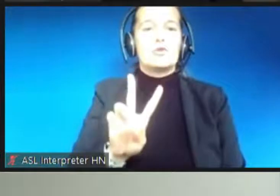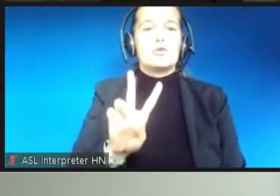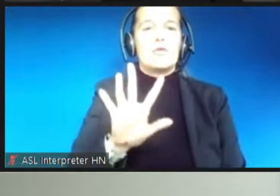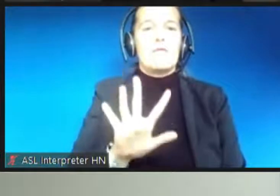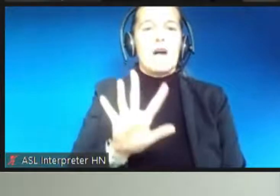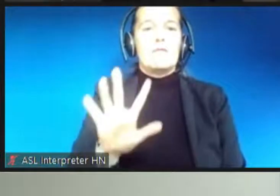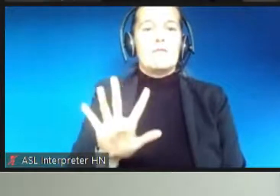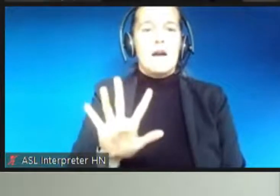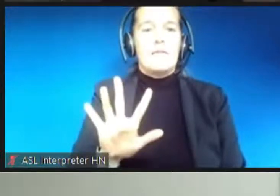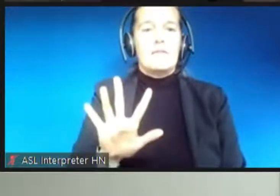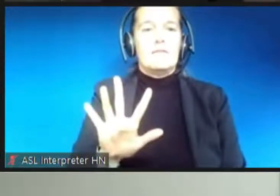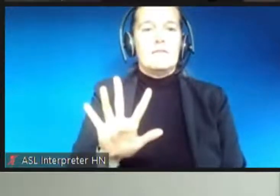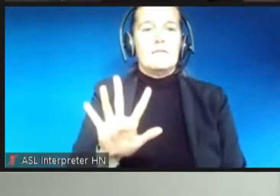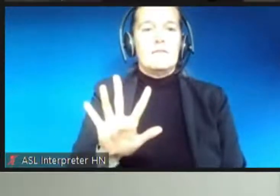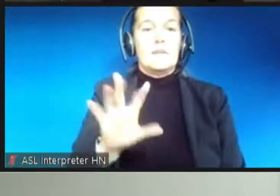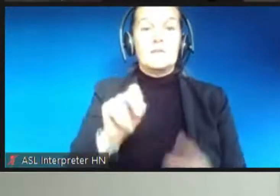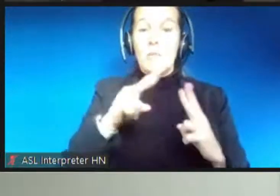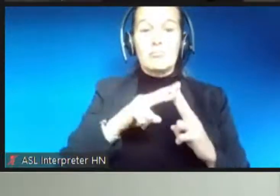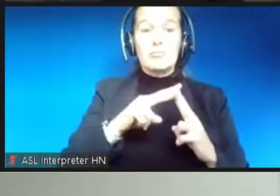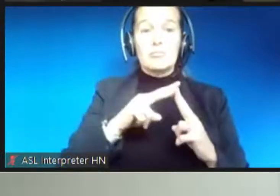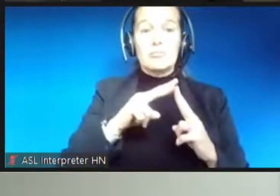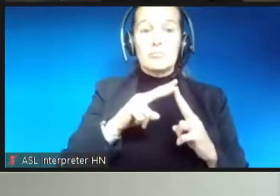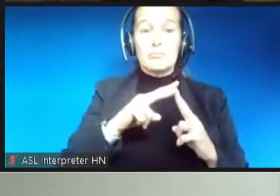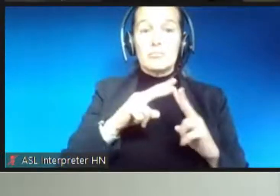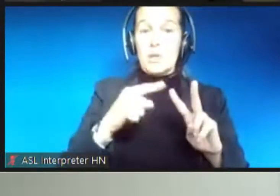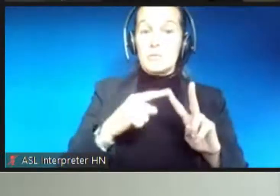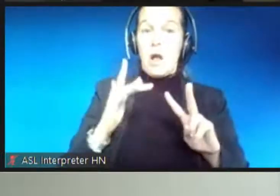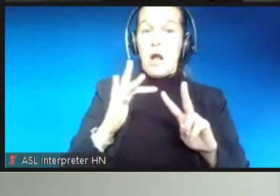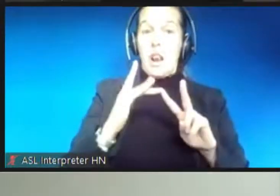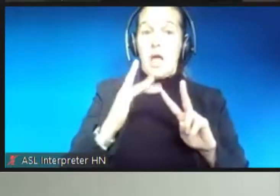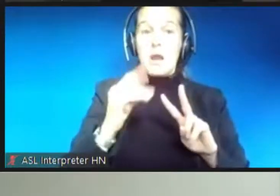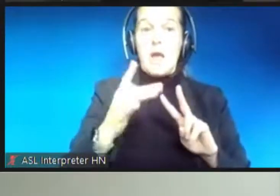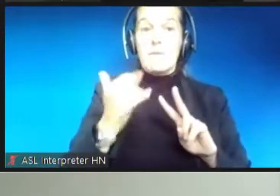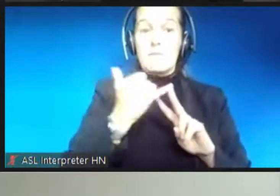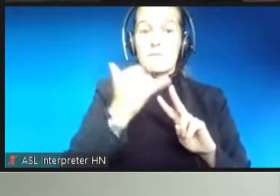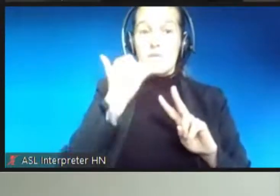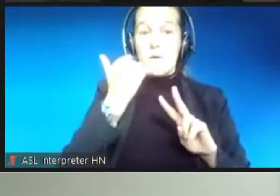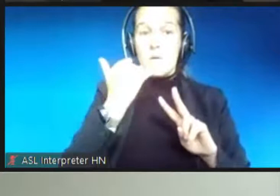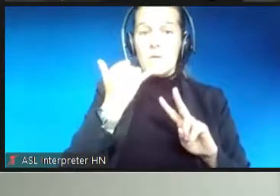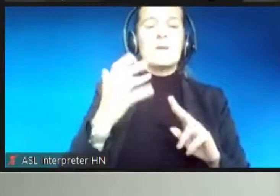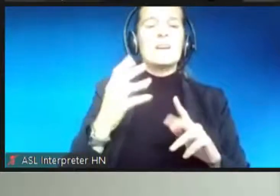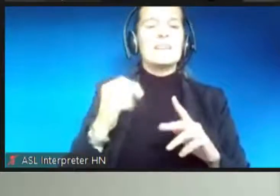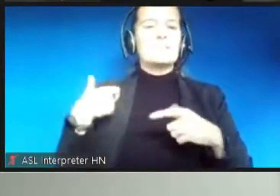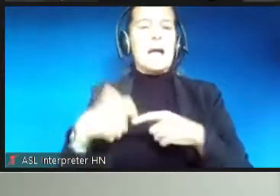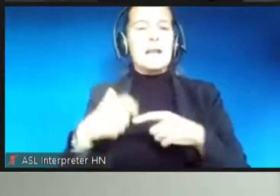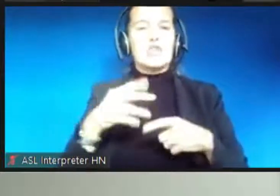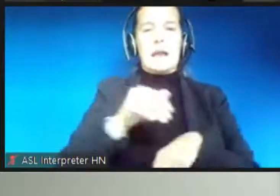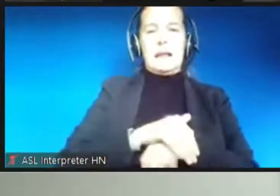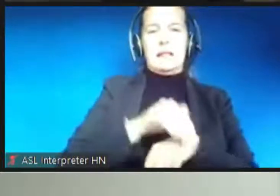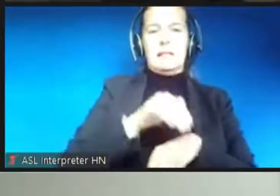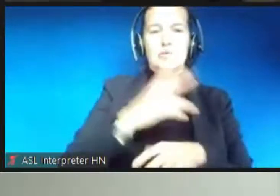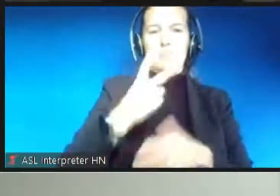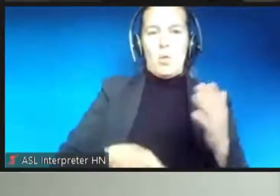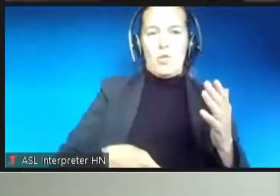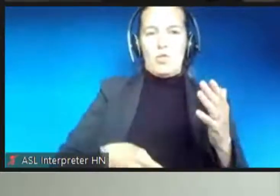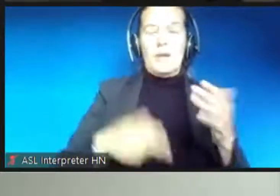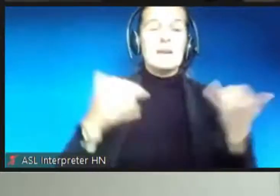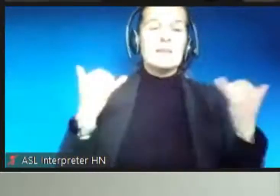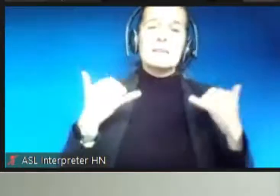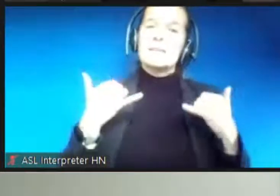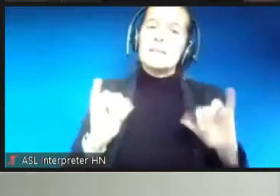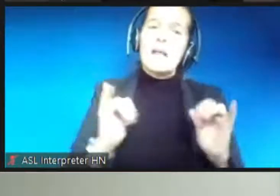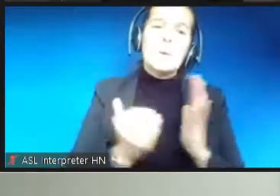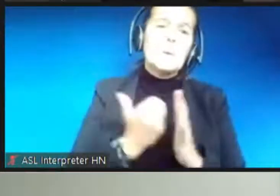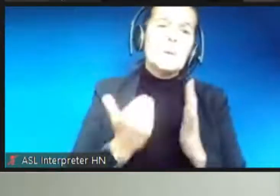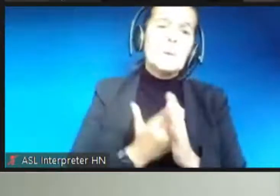833-422-4255. This will be available online and by phone and in Spanish as well as English. It is still young software.